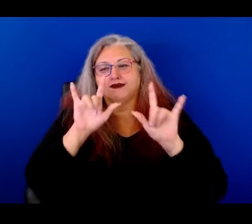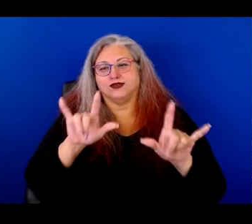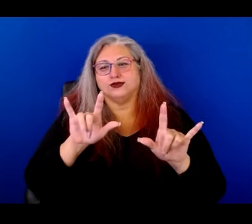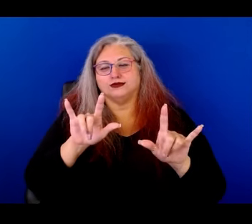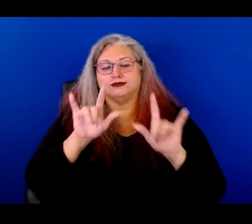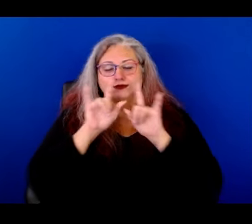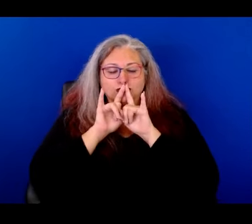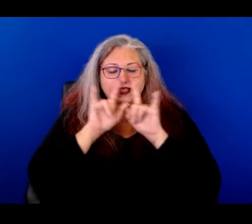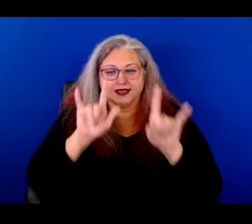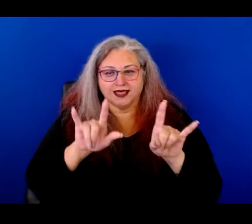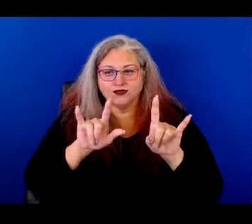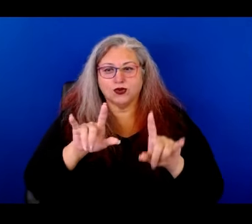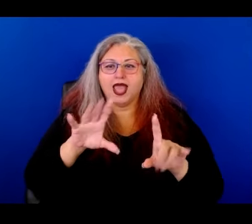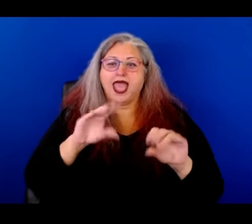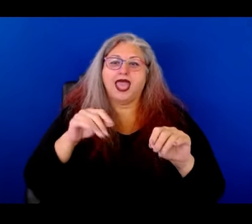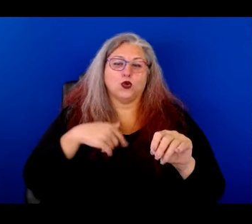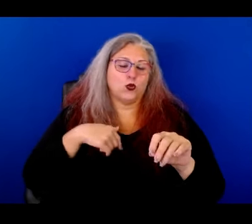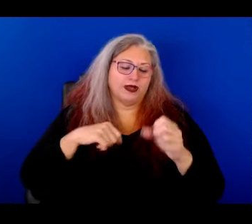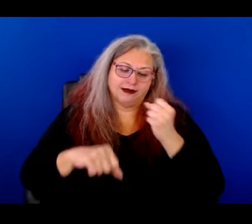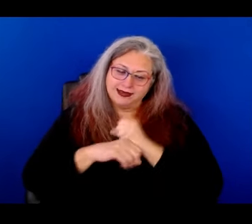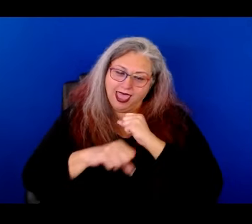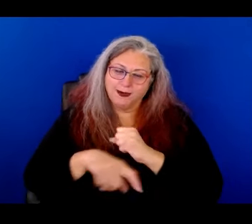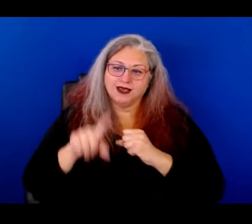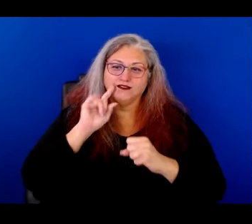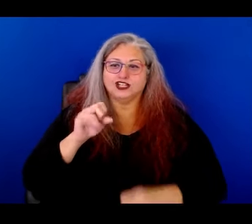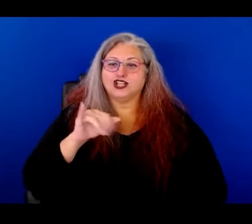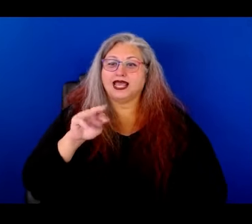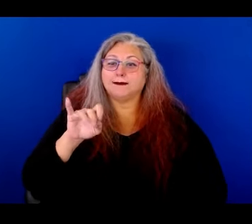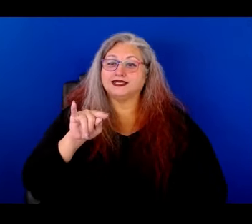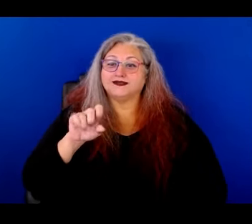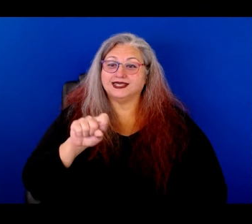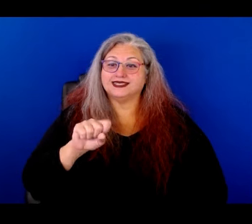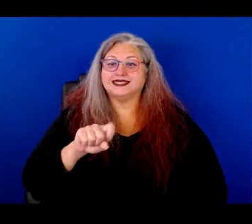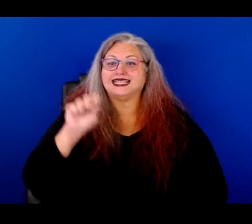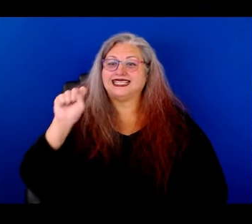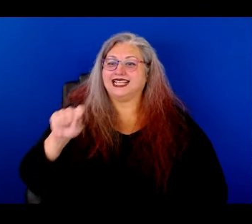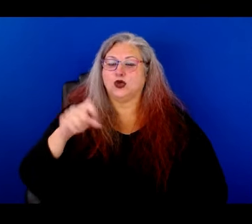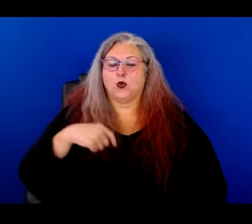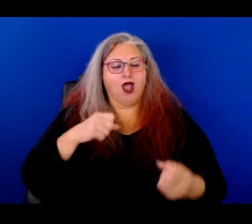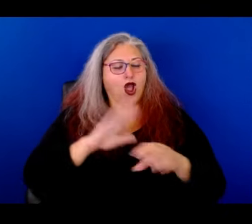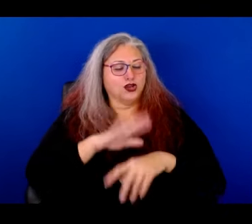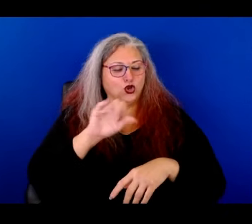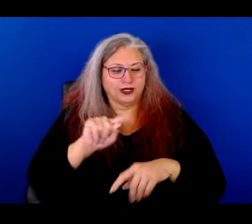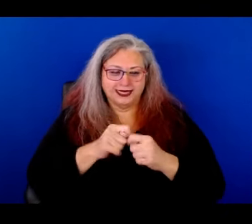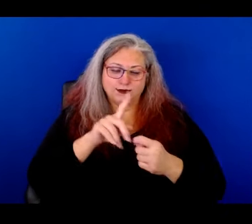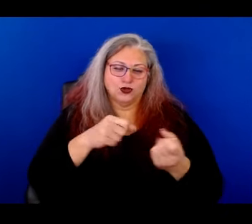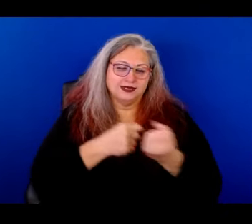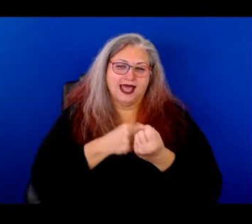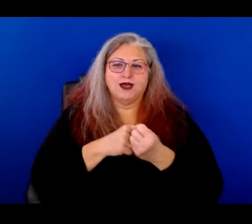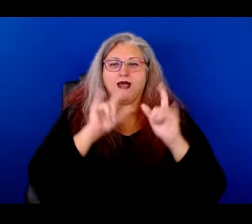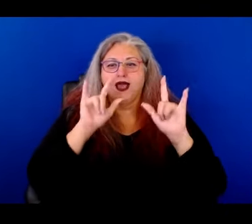We love you. Thank you. And we're on the campaign for Shiny Misfits. We're on your side. We're on your team. Love